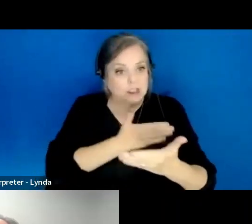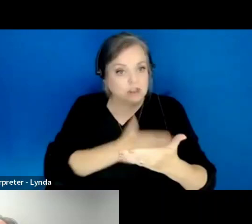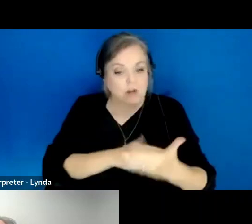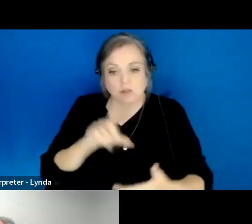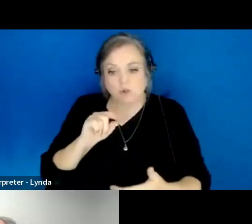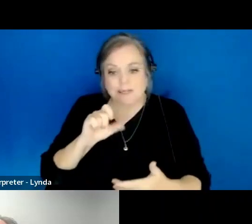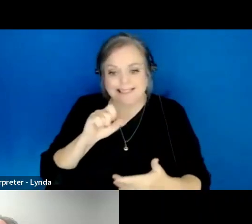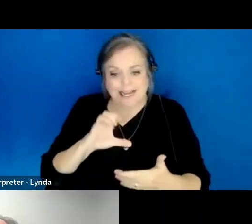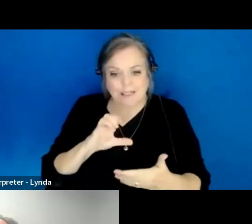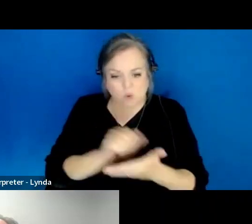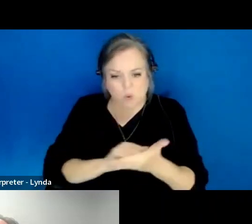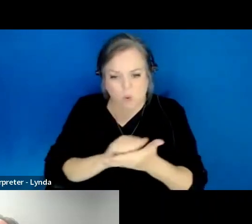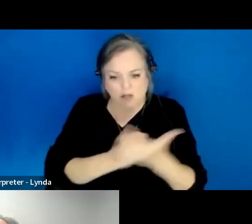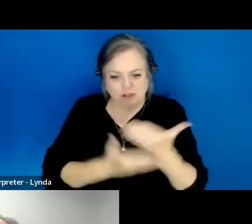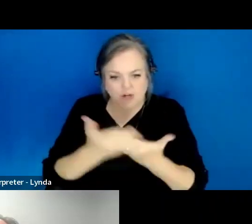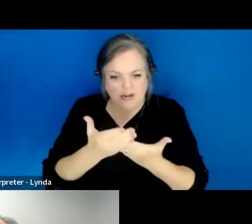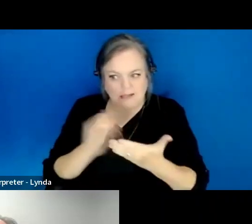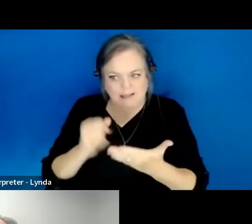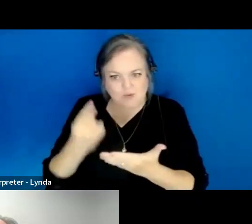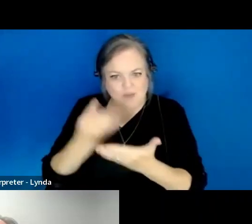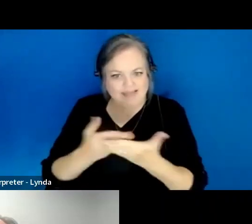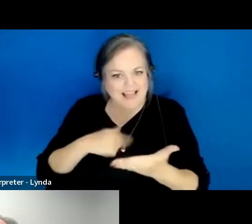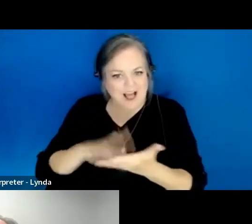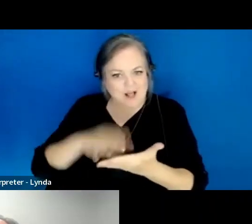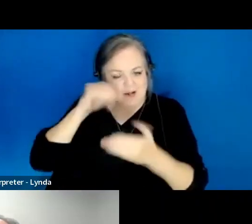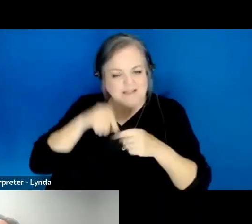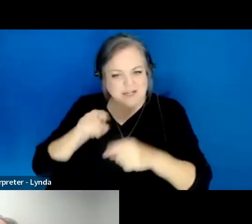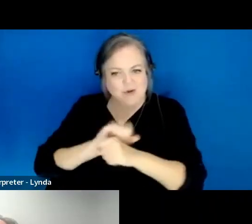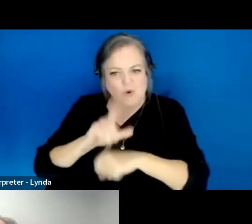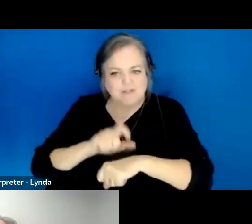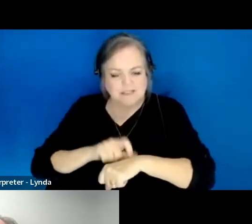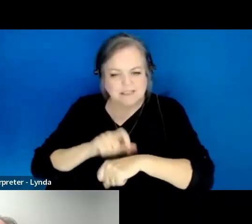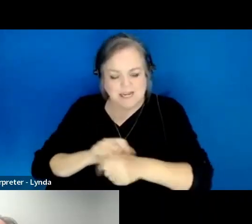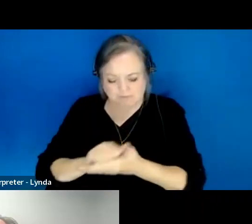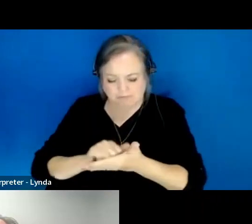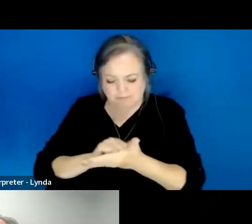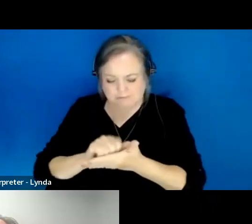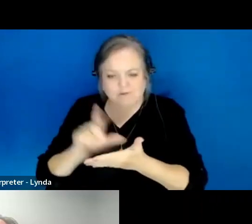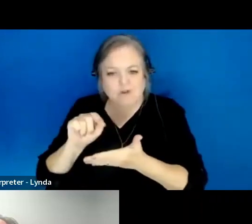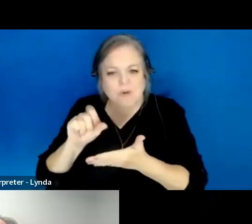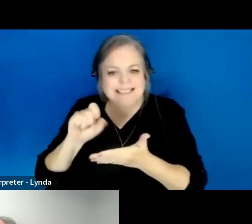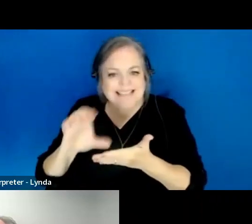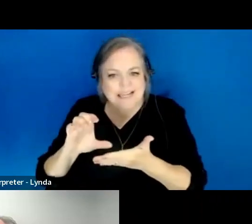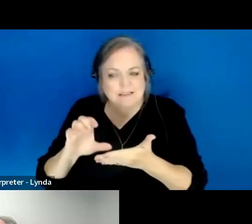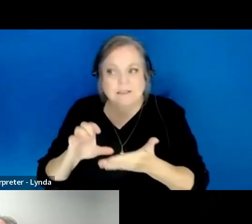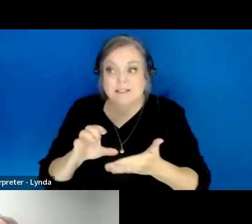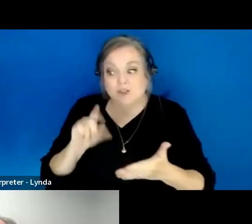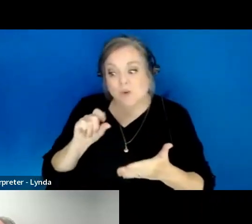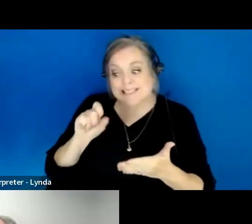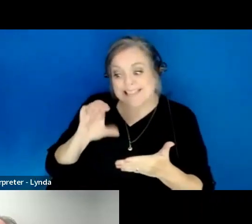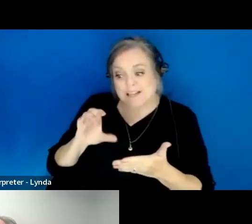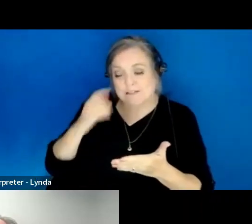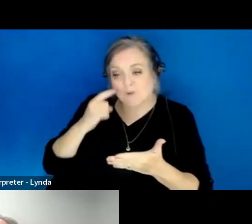wash your head. That's one thing I learned during COVID time, 20 seconds, because it takes 20 seconds to sing happy